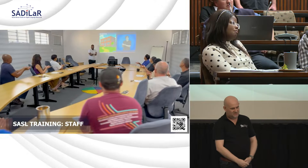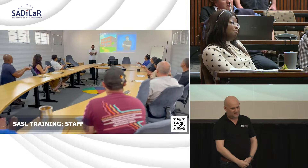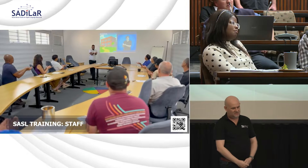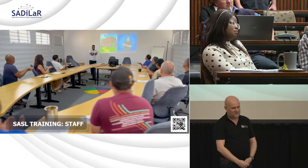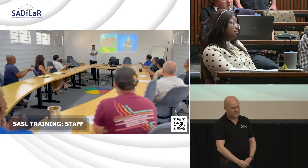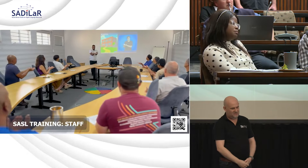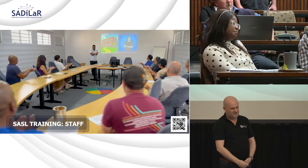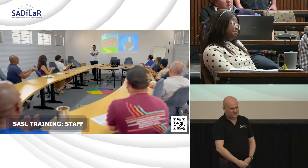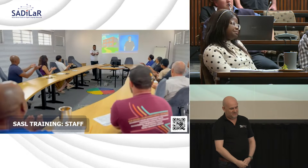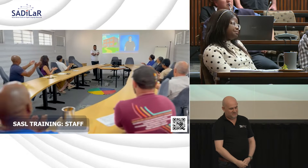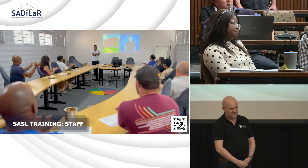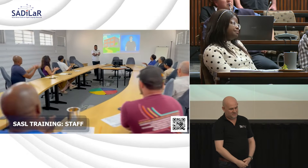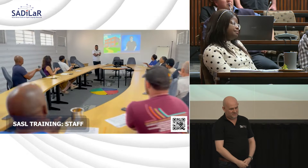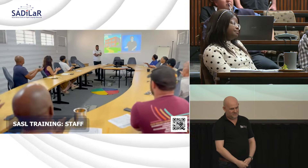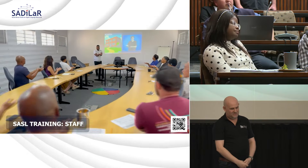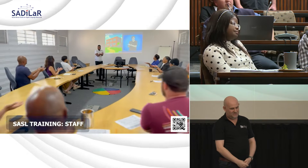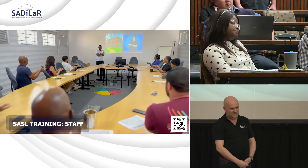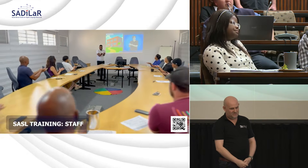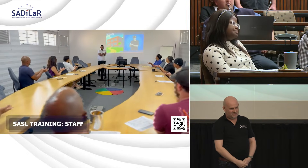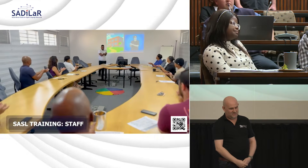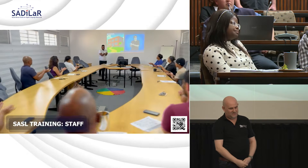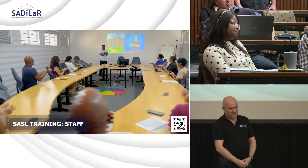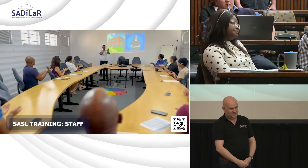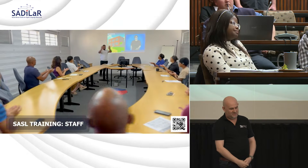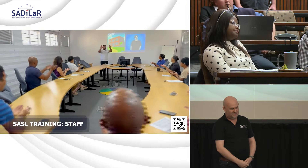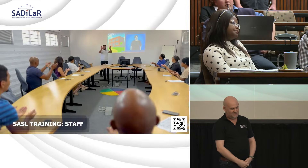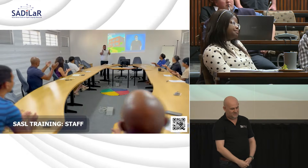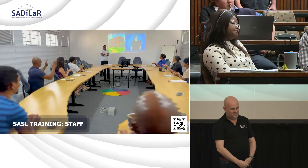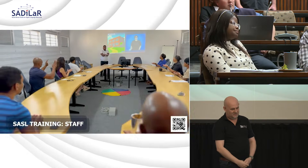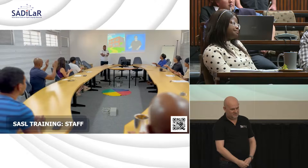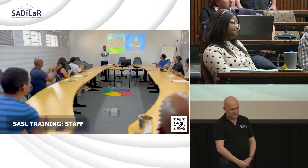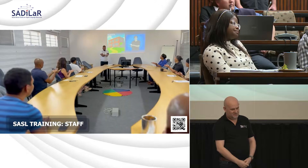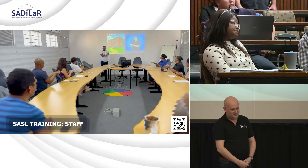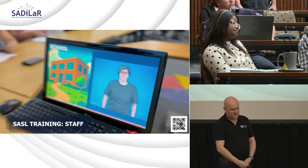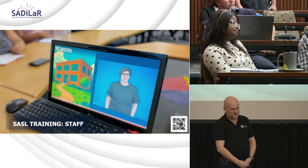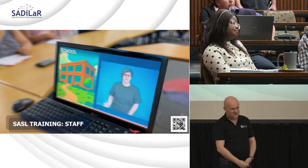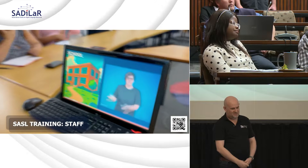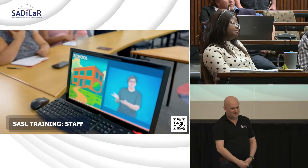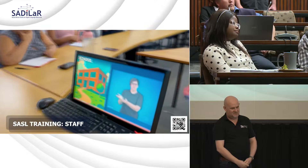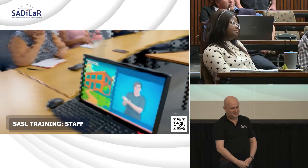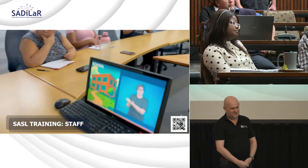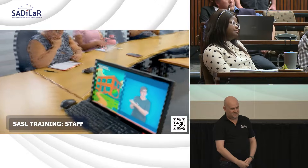receive SSL training from the deaf facilitator.